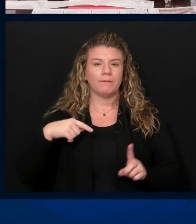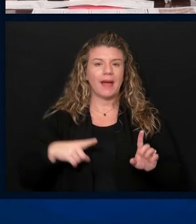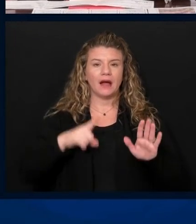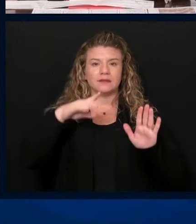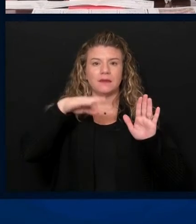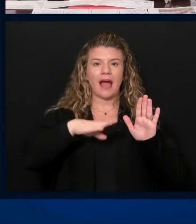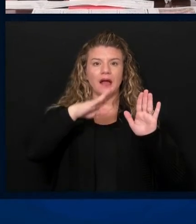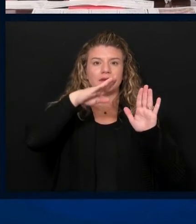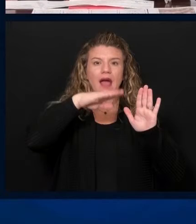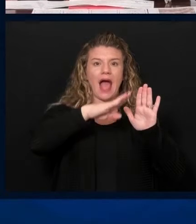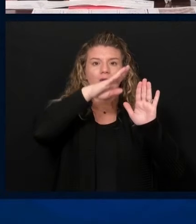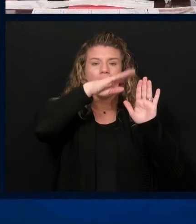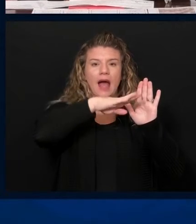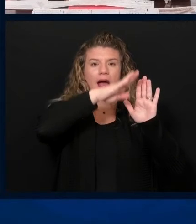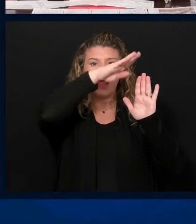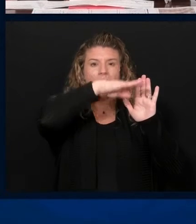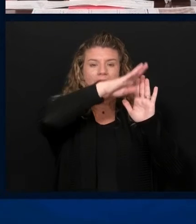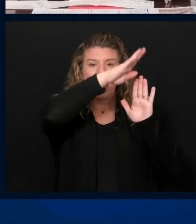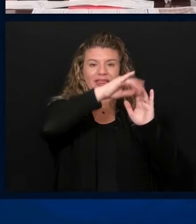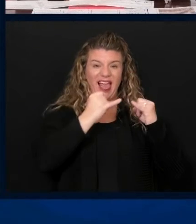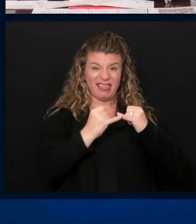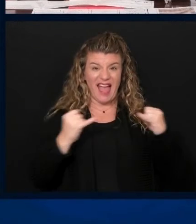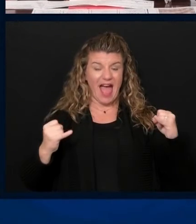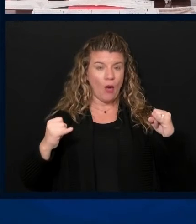bouncing and going higher and higher. The